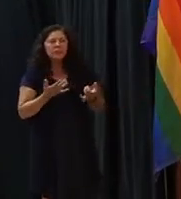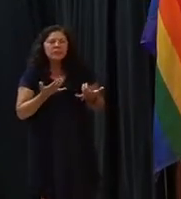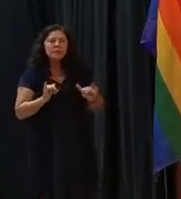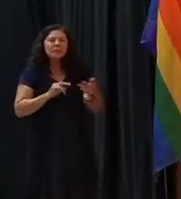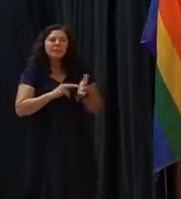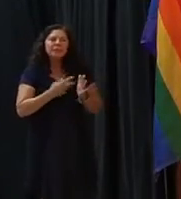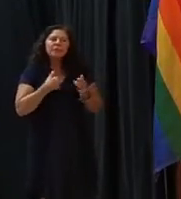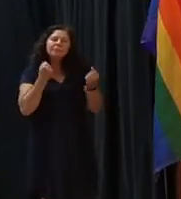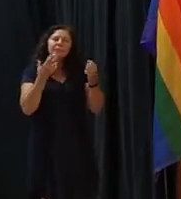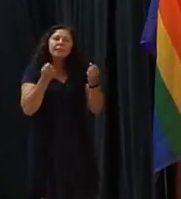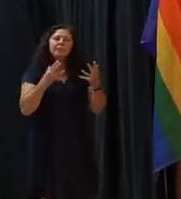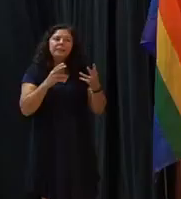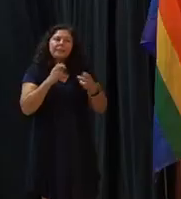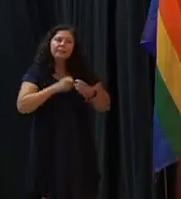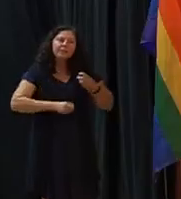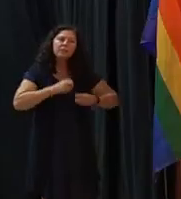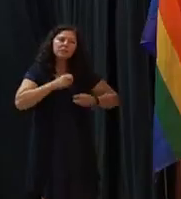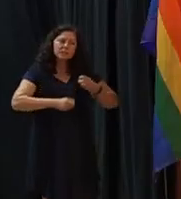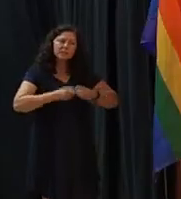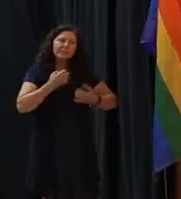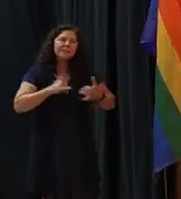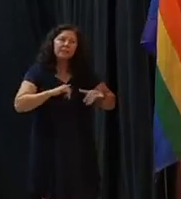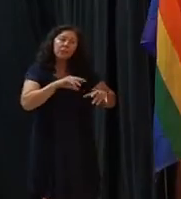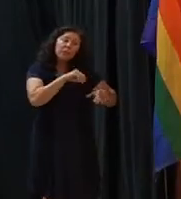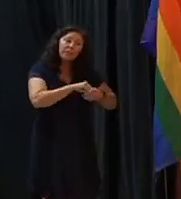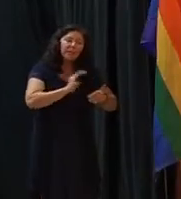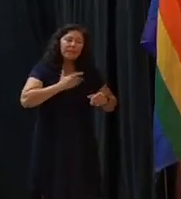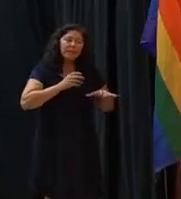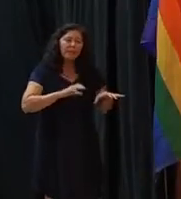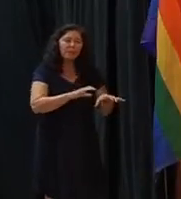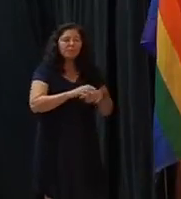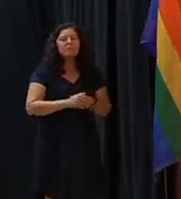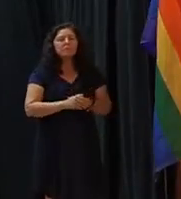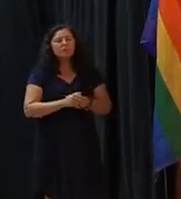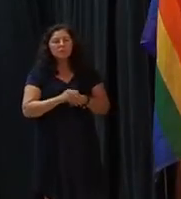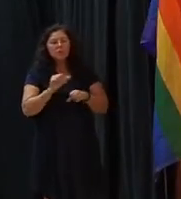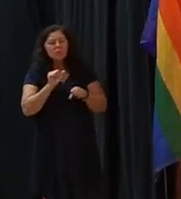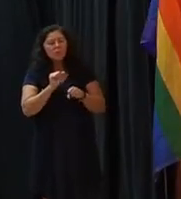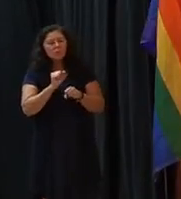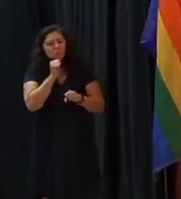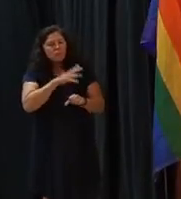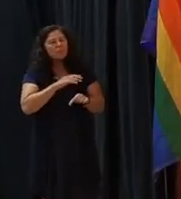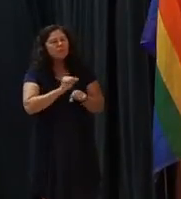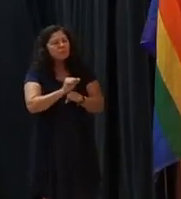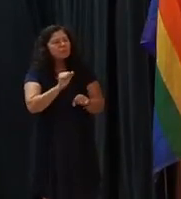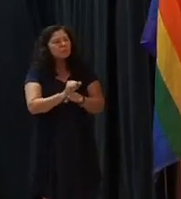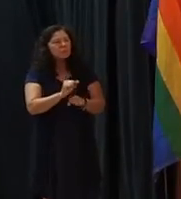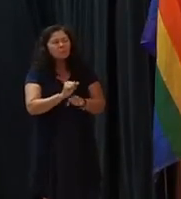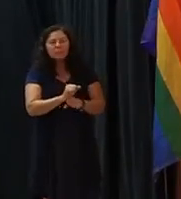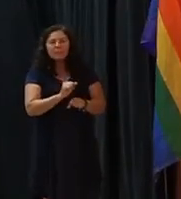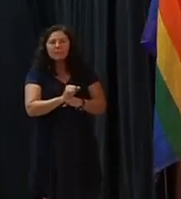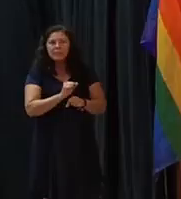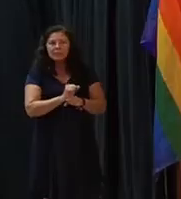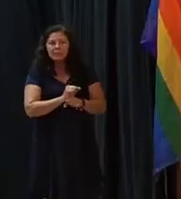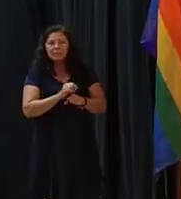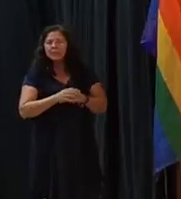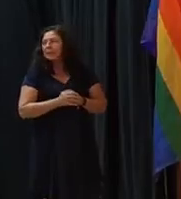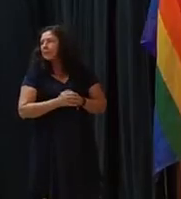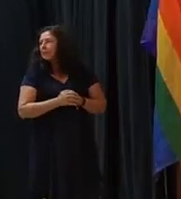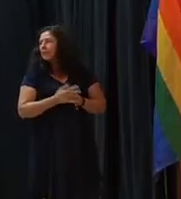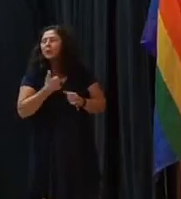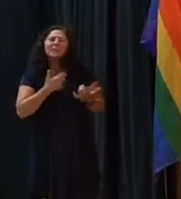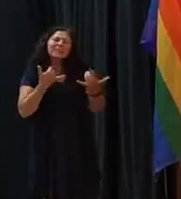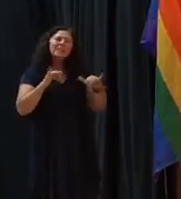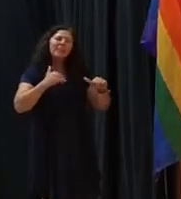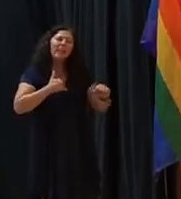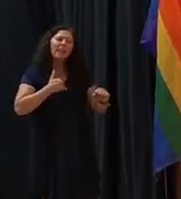many difficulties within the feminist movement, within us working as women, like me, I'm a woman. We still have